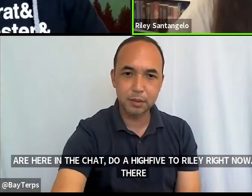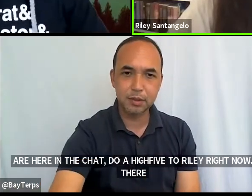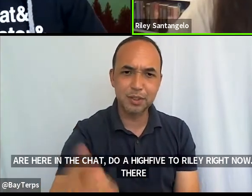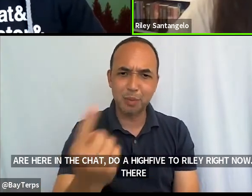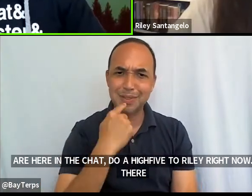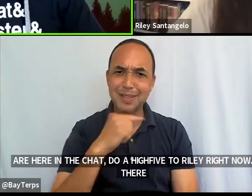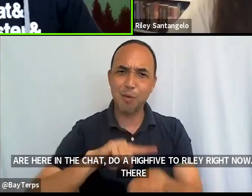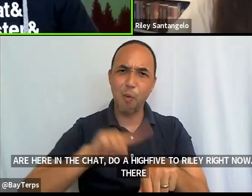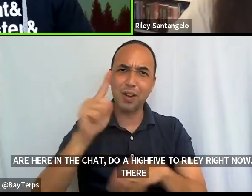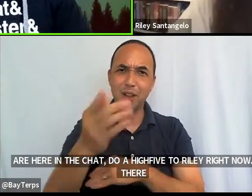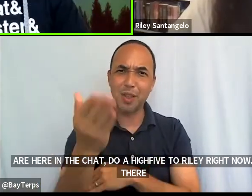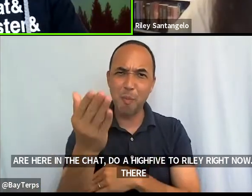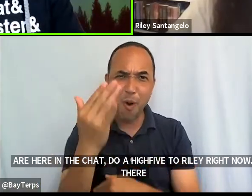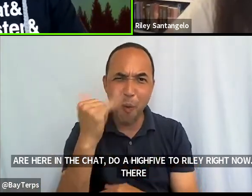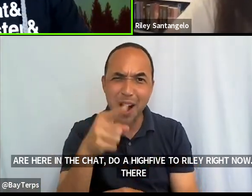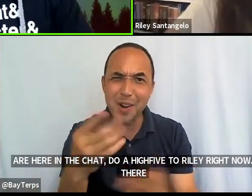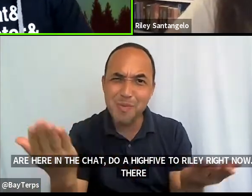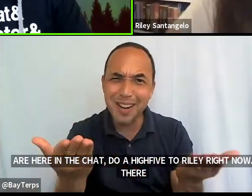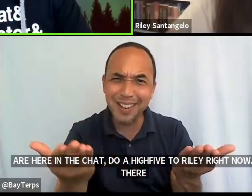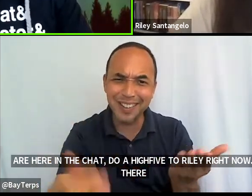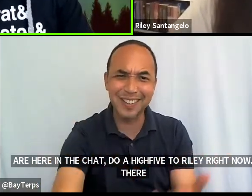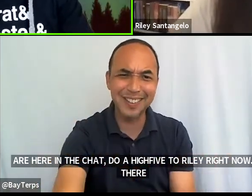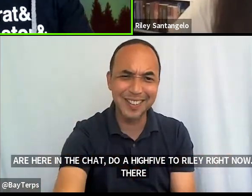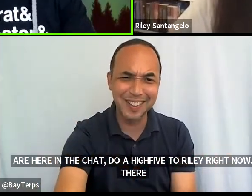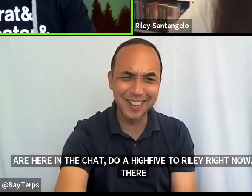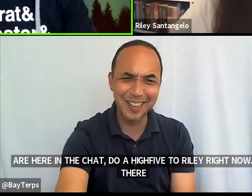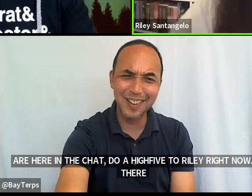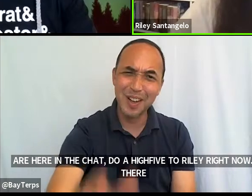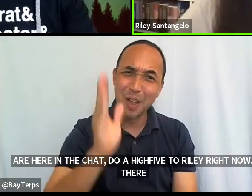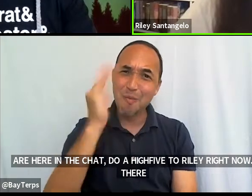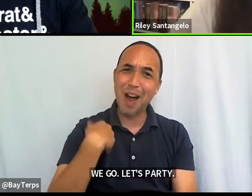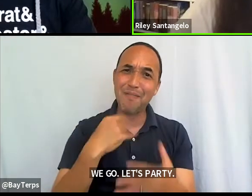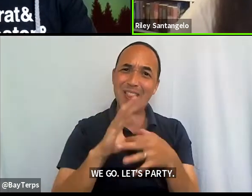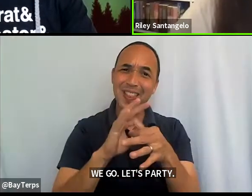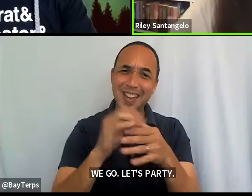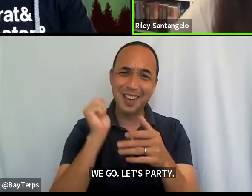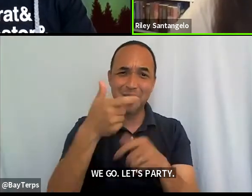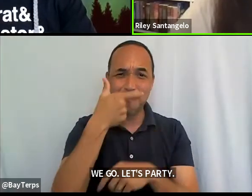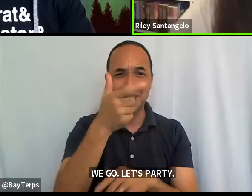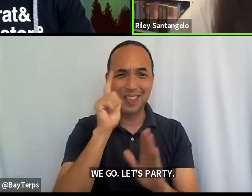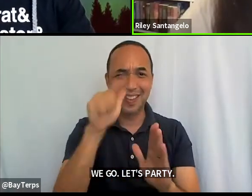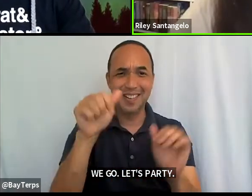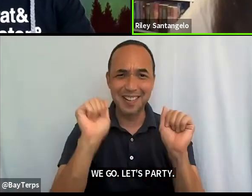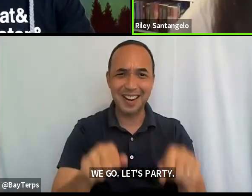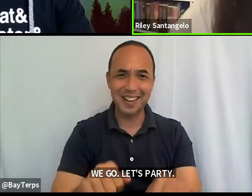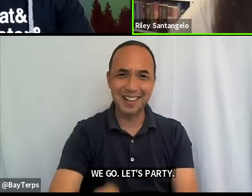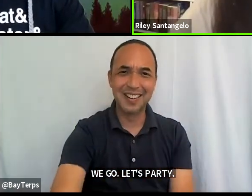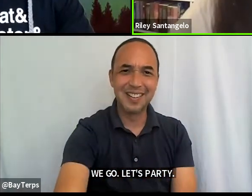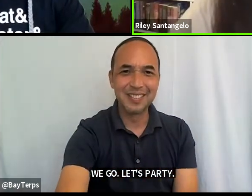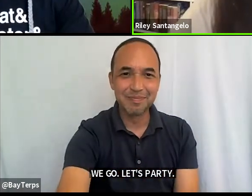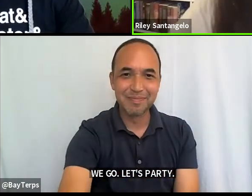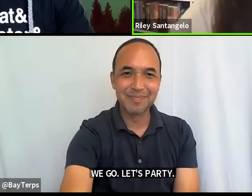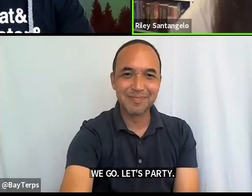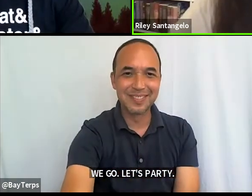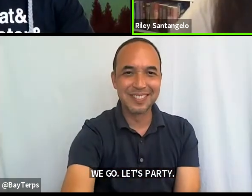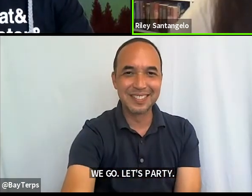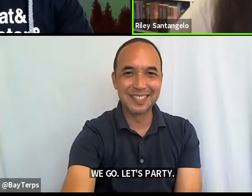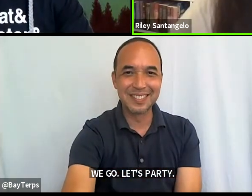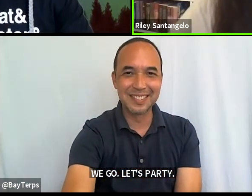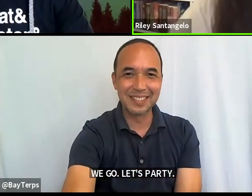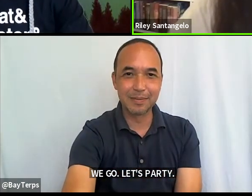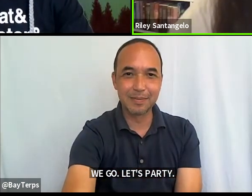here? There's going to be a link to this afterward. Oh, I'm just looking